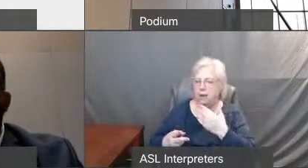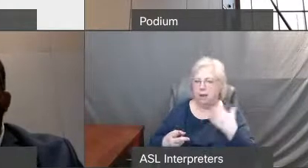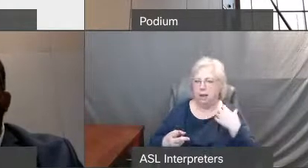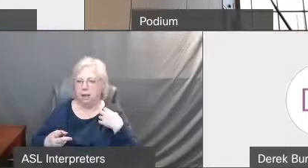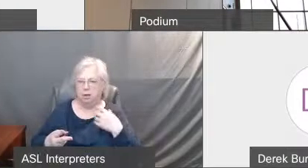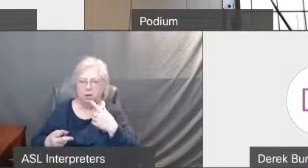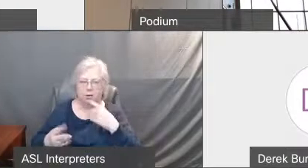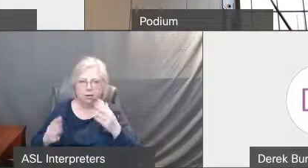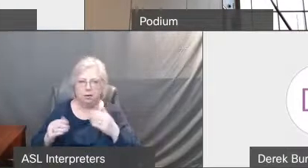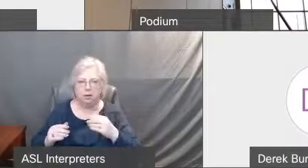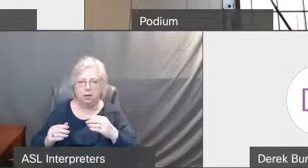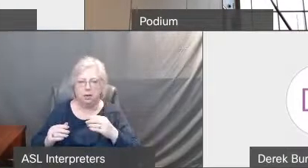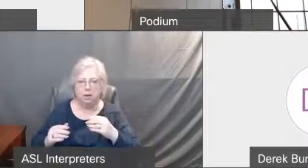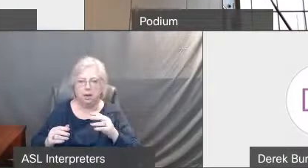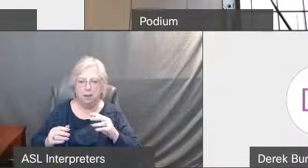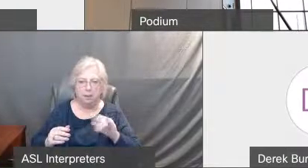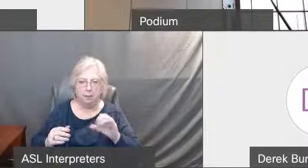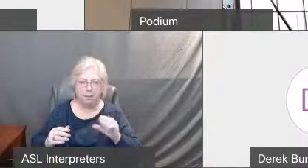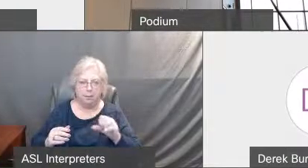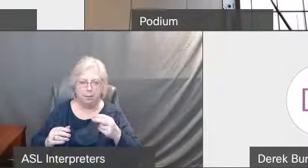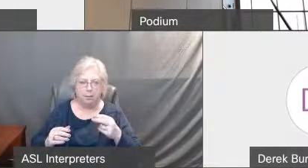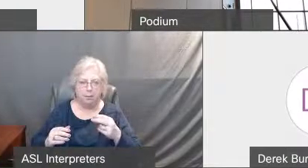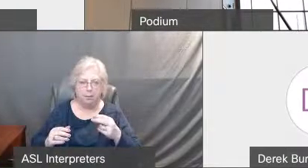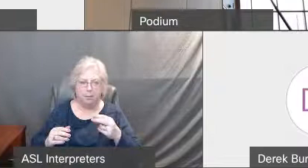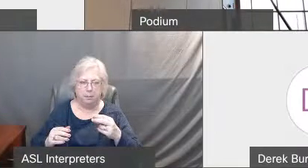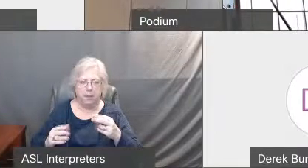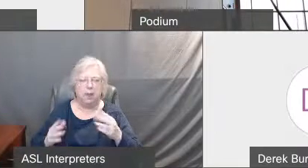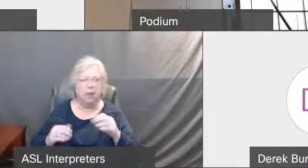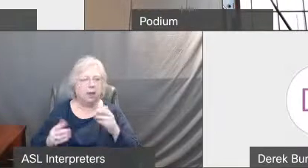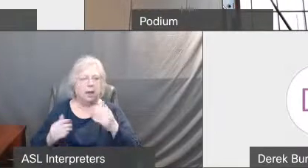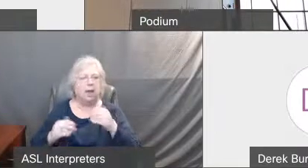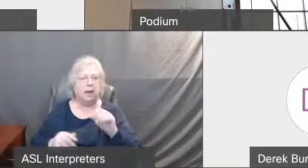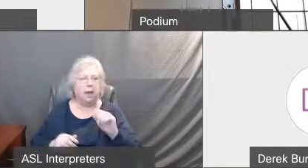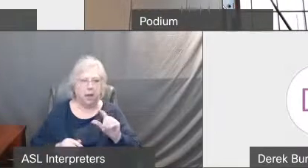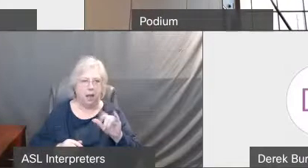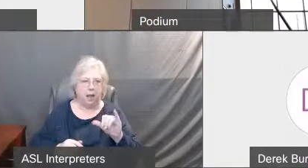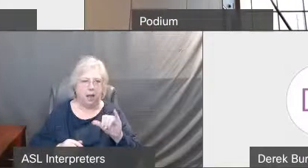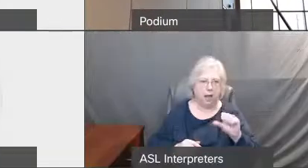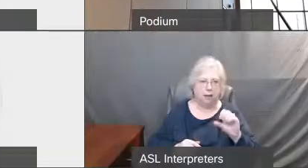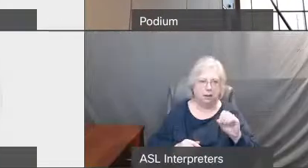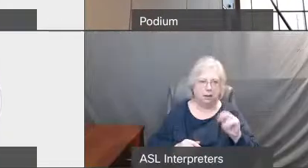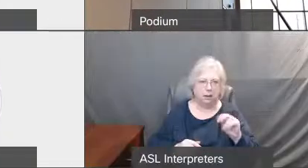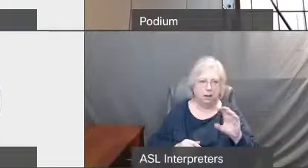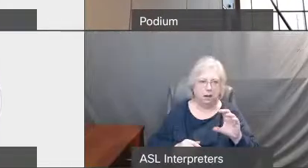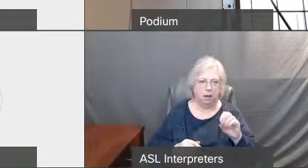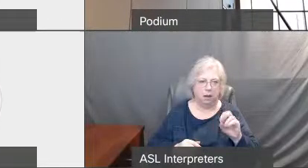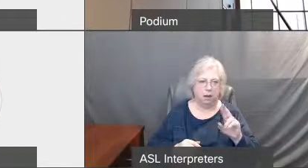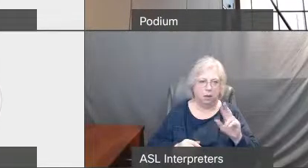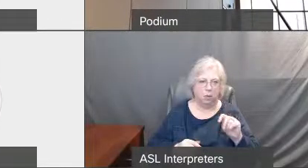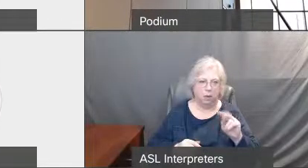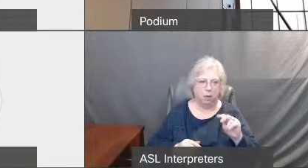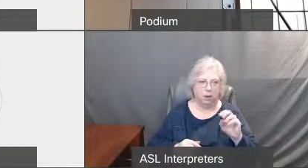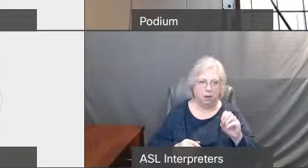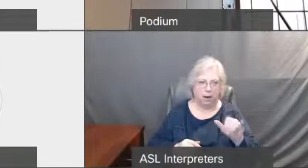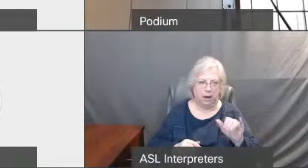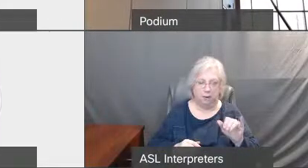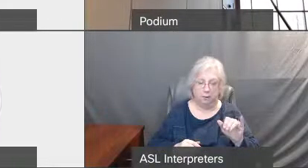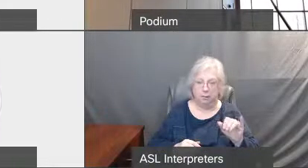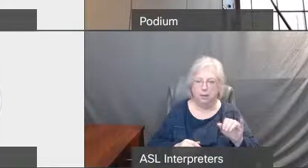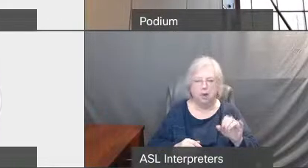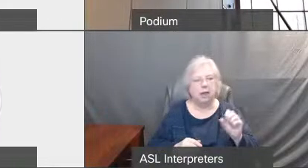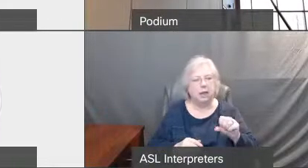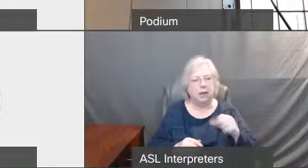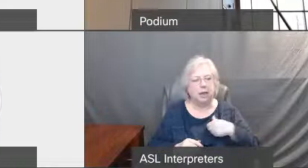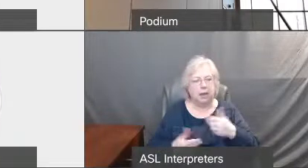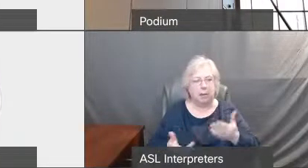Jeff Hankins, but I believe Mr. Hankins, you've already spoke. Allison Courtney. Allison Courtney. Yes, I'm